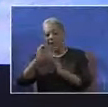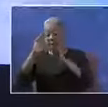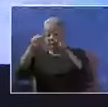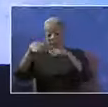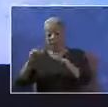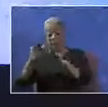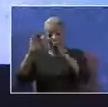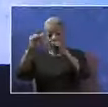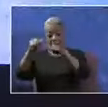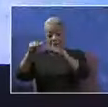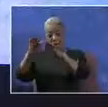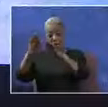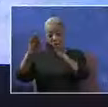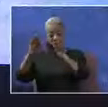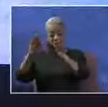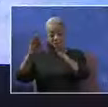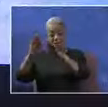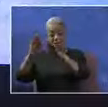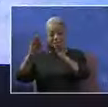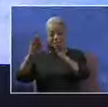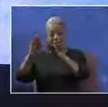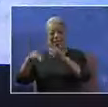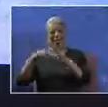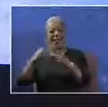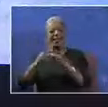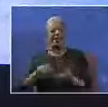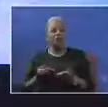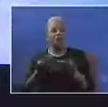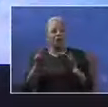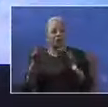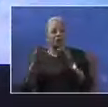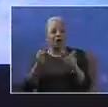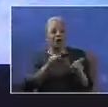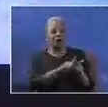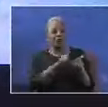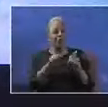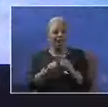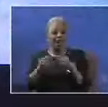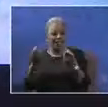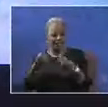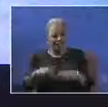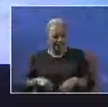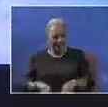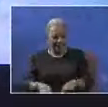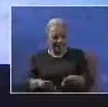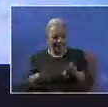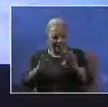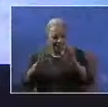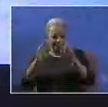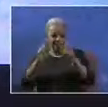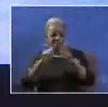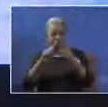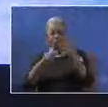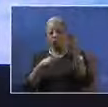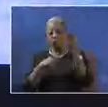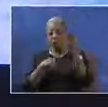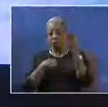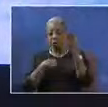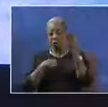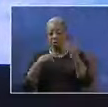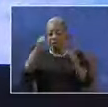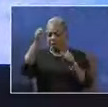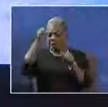Araunah's threshing floor. And he says, I want you to offer him as a burnt sacrifice unto me. And you remember the story? It says, now,